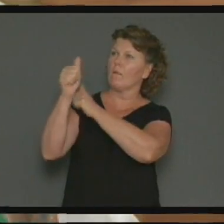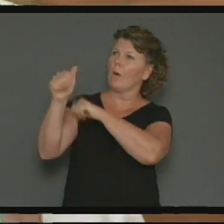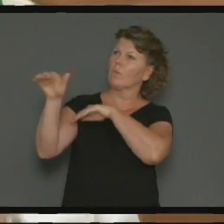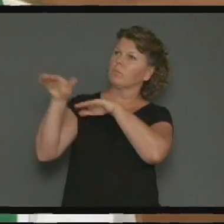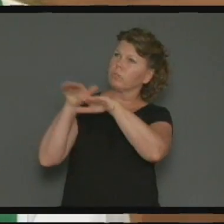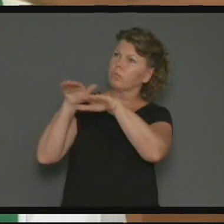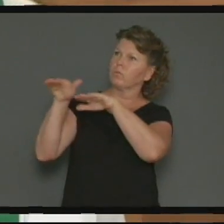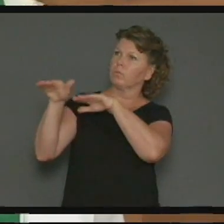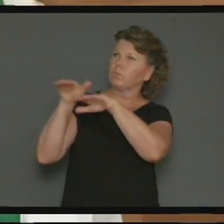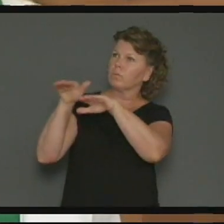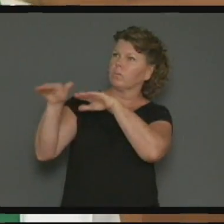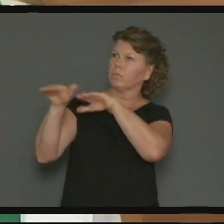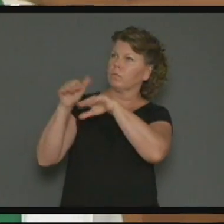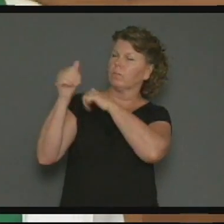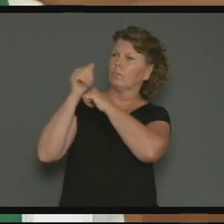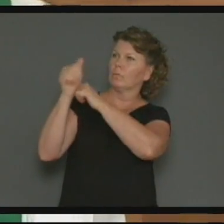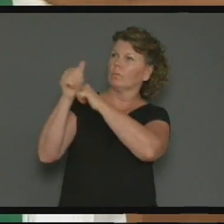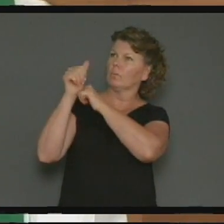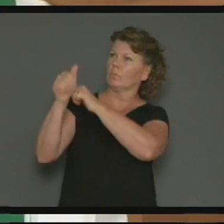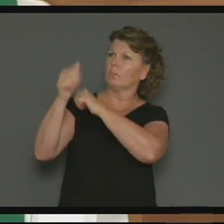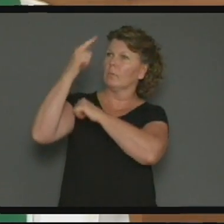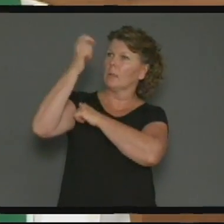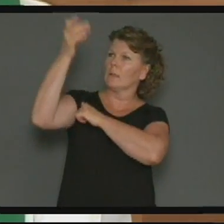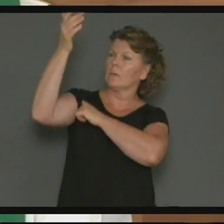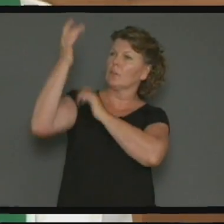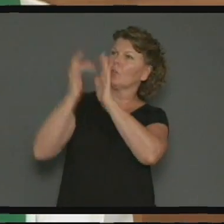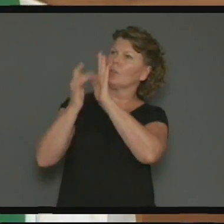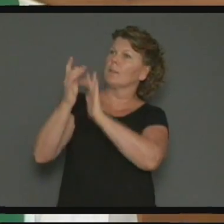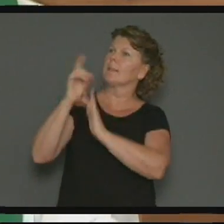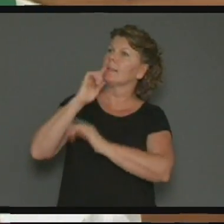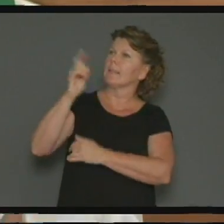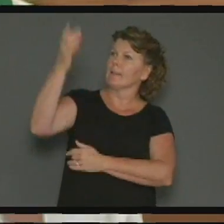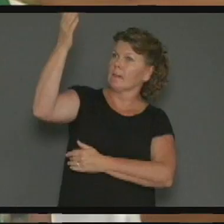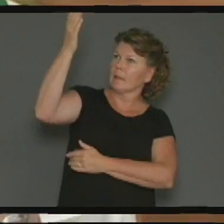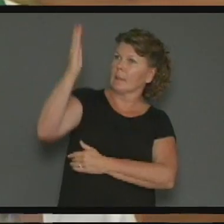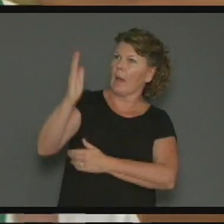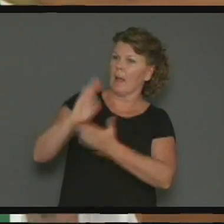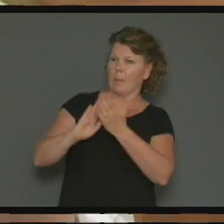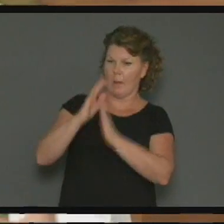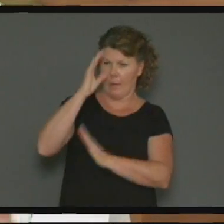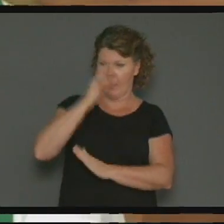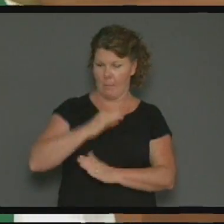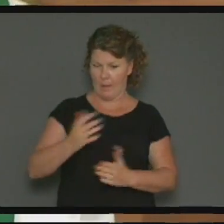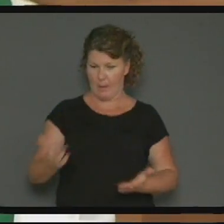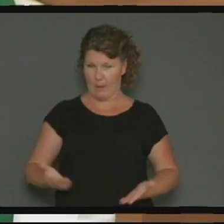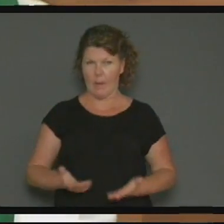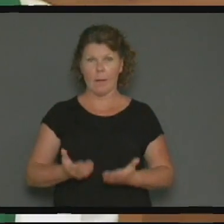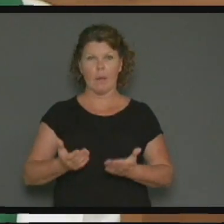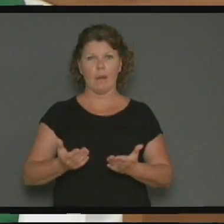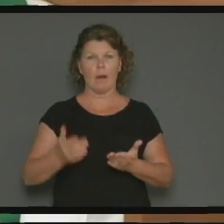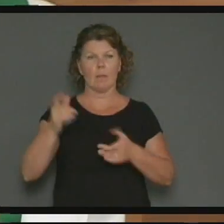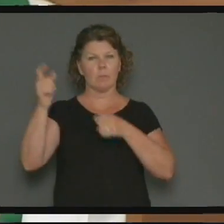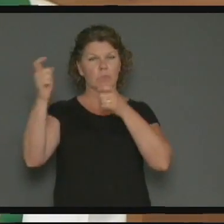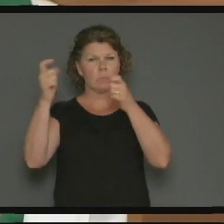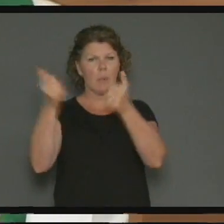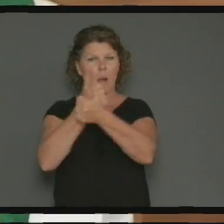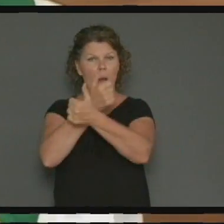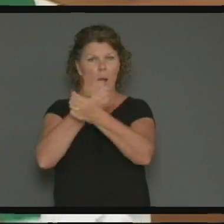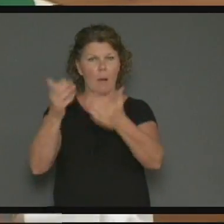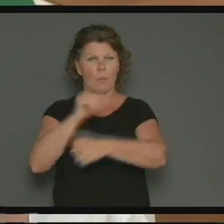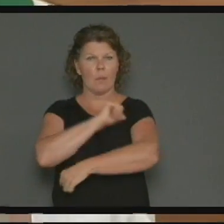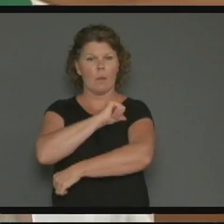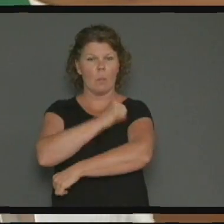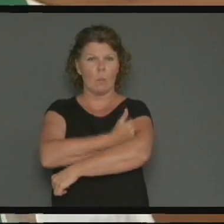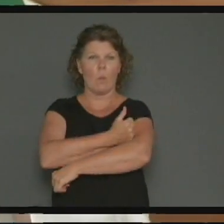Because Jesus is God in the flesh, who is the head of all rule and authority.